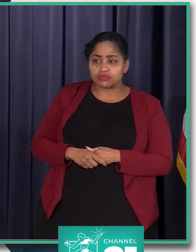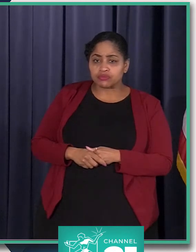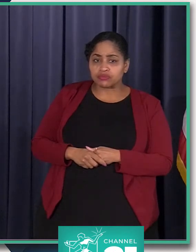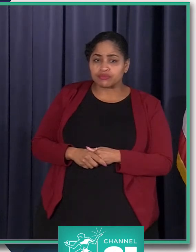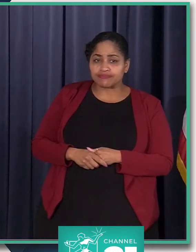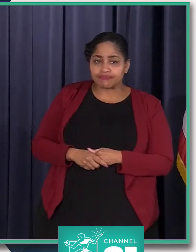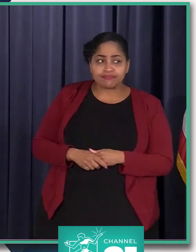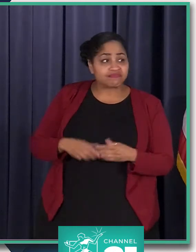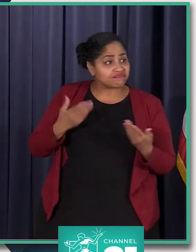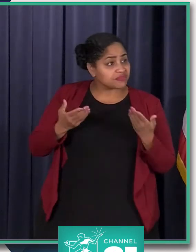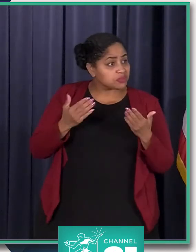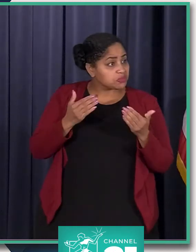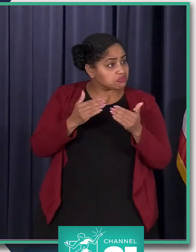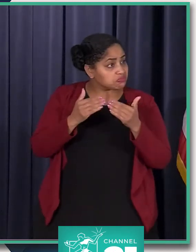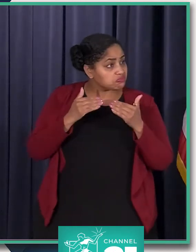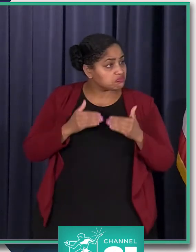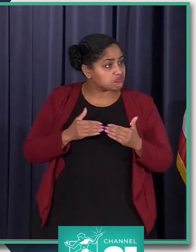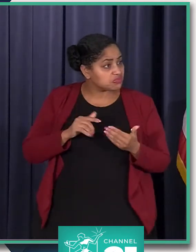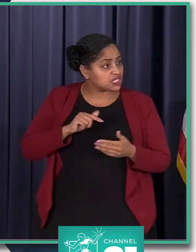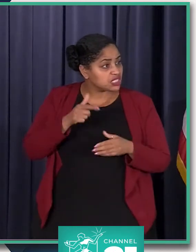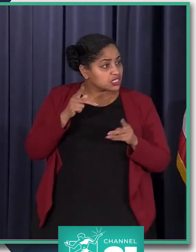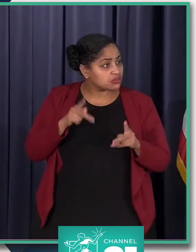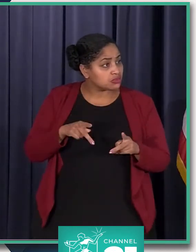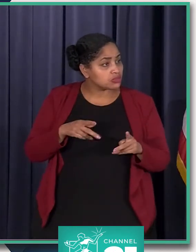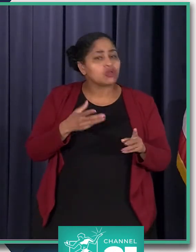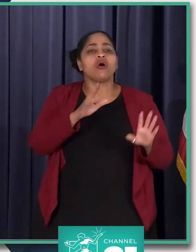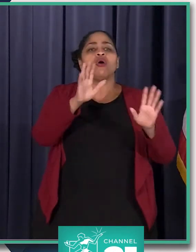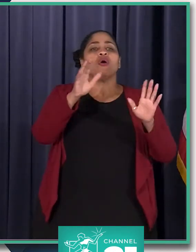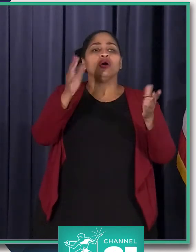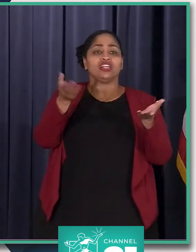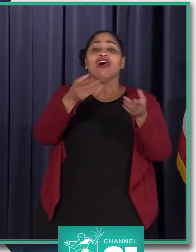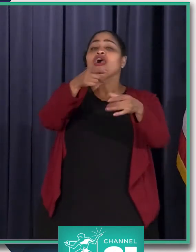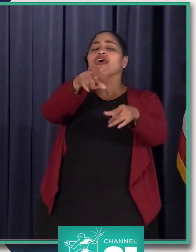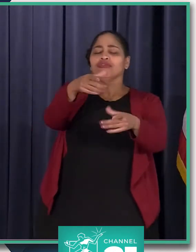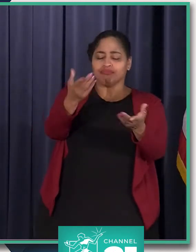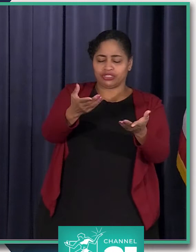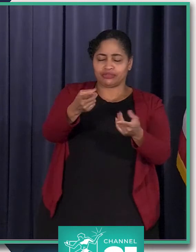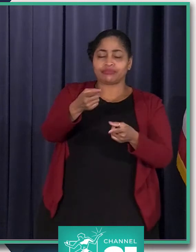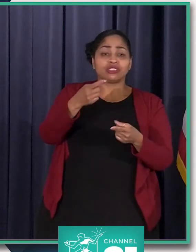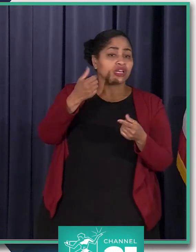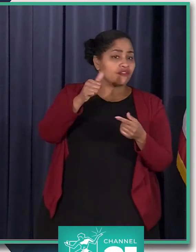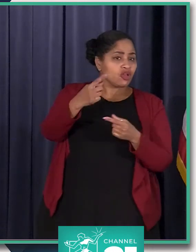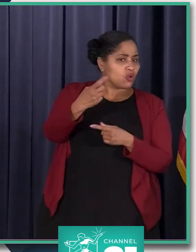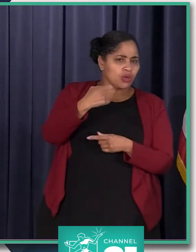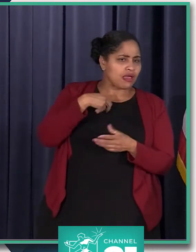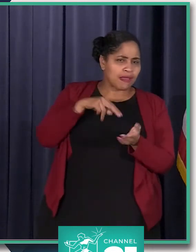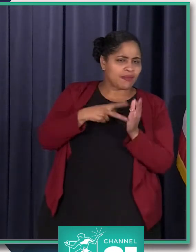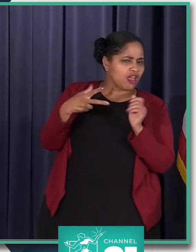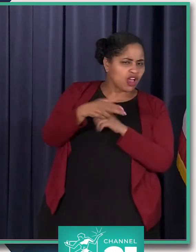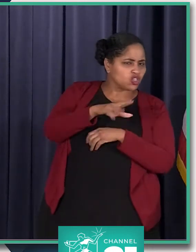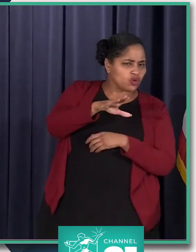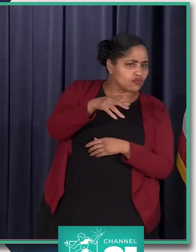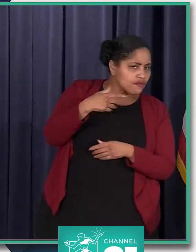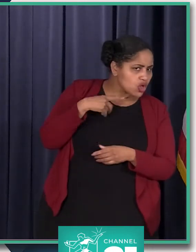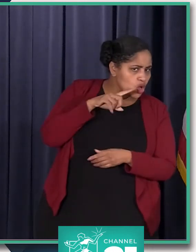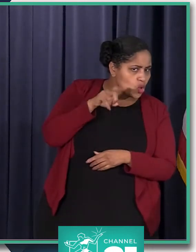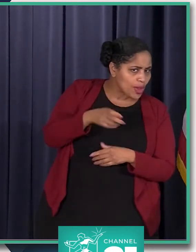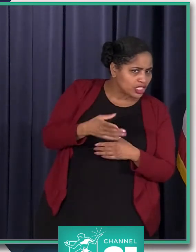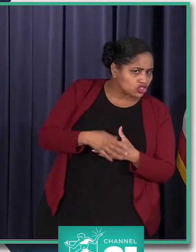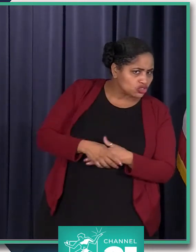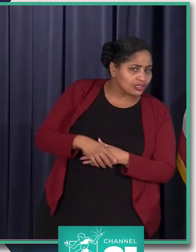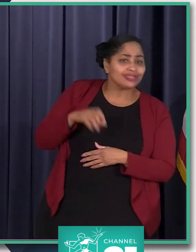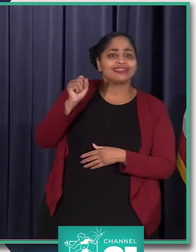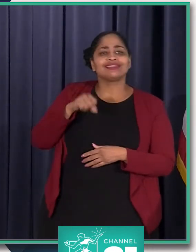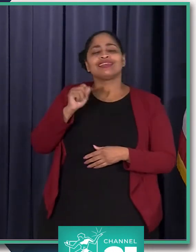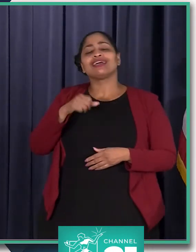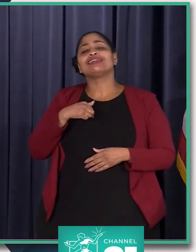Perhaps we should move on? Okay. Here she. yes, Oh, there you are. Okay, did you have a question? I didn't mean to cut you off.